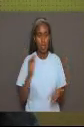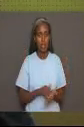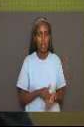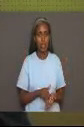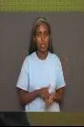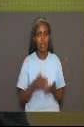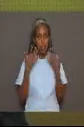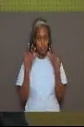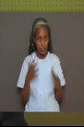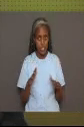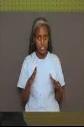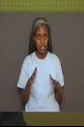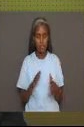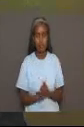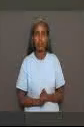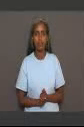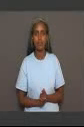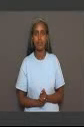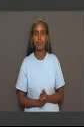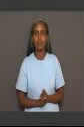Hello again. Have you finished?